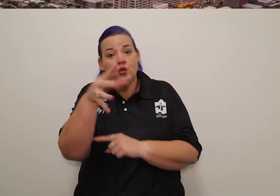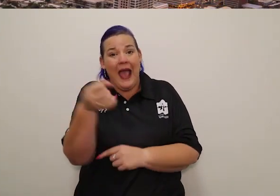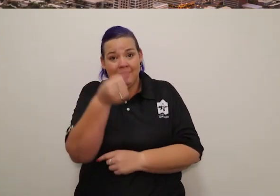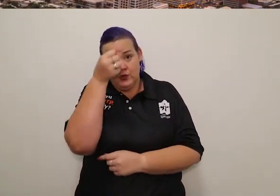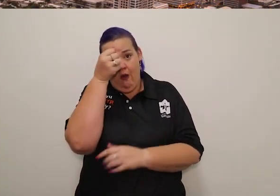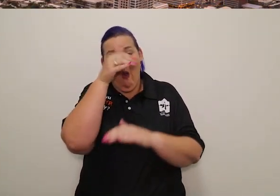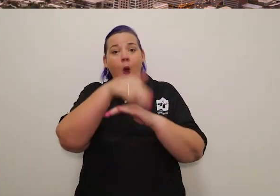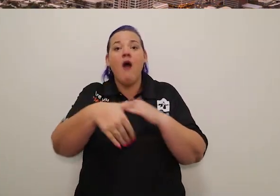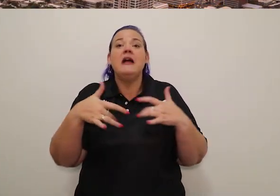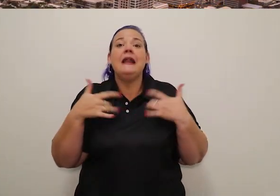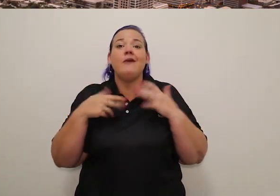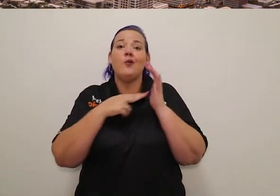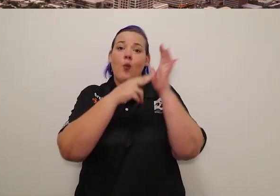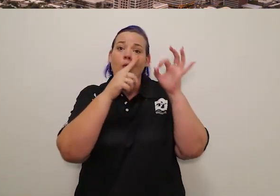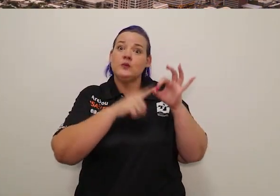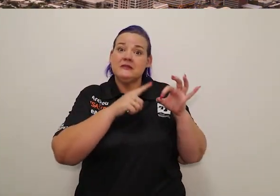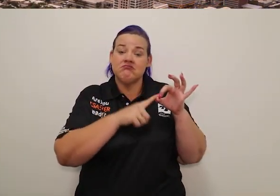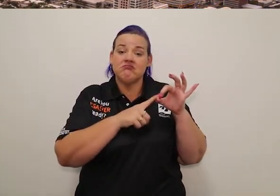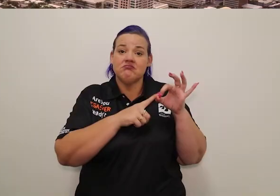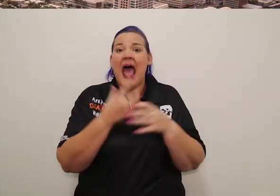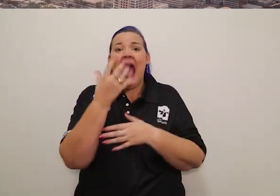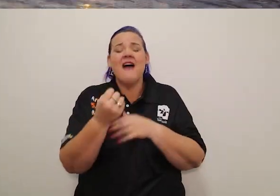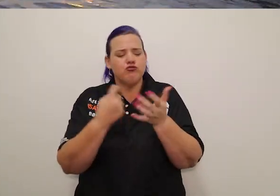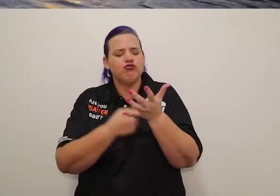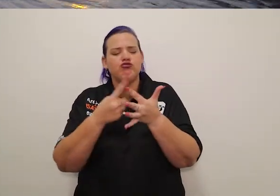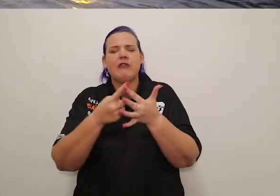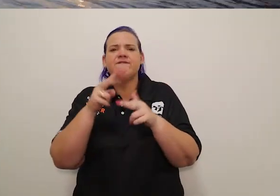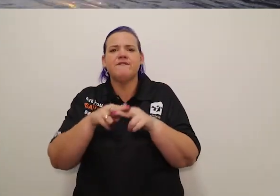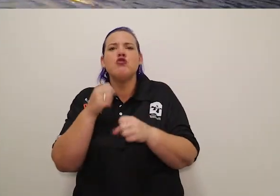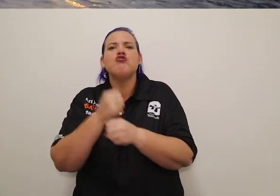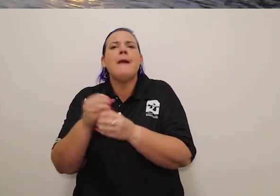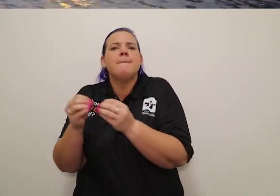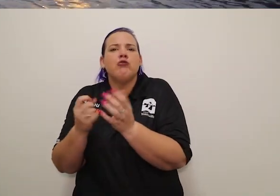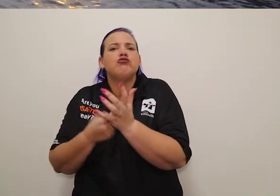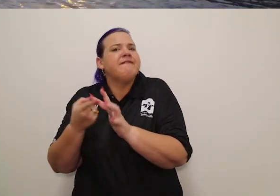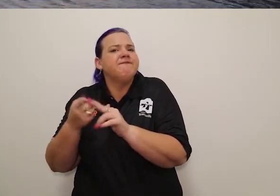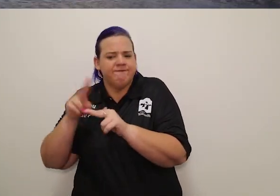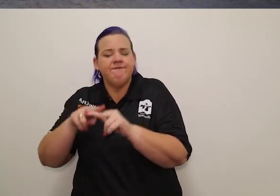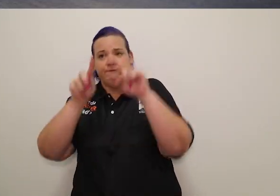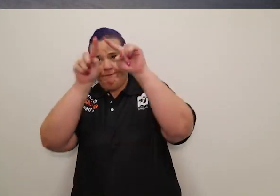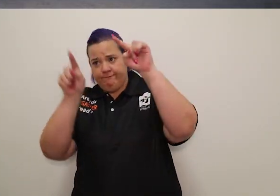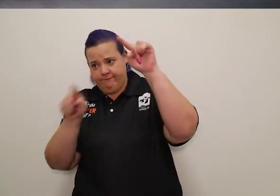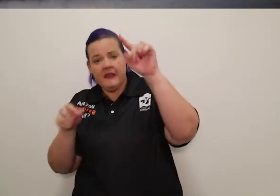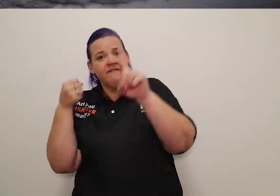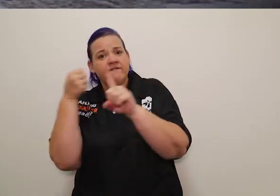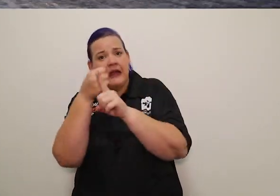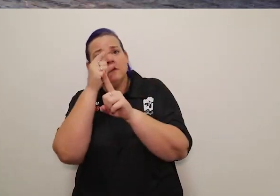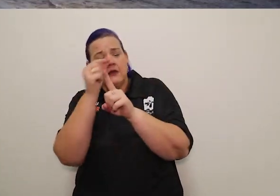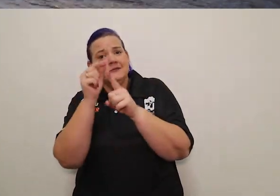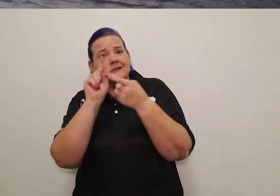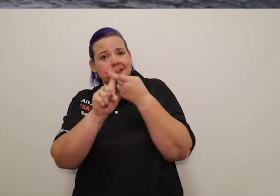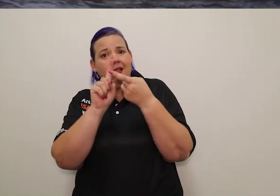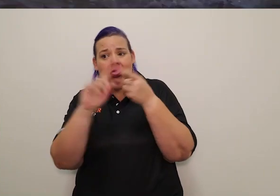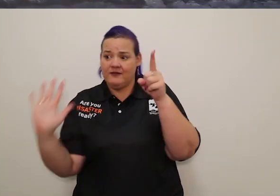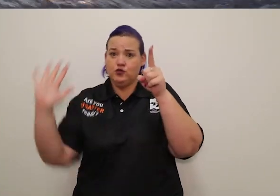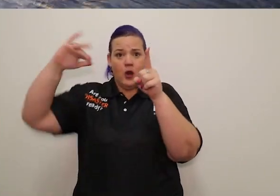risks associated with living in the north. Despite the presence of the Great Barrier Reef, the Townsville region can still be affected